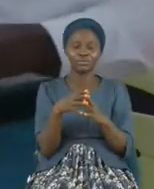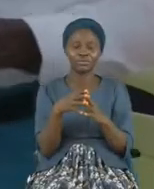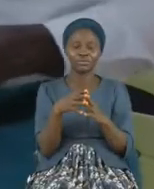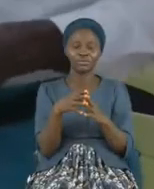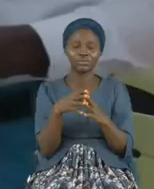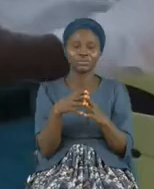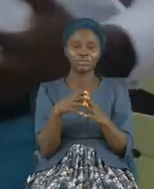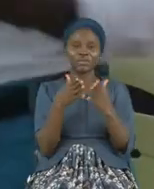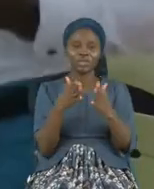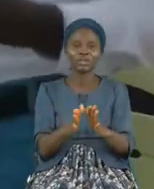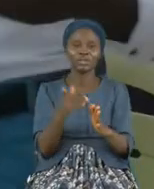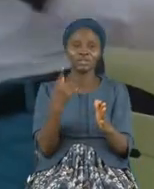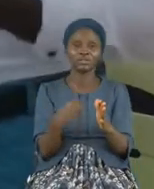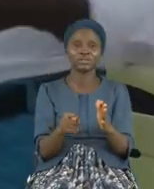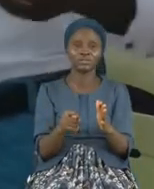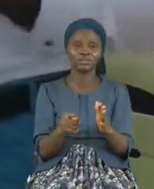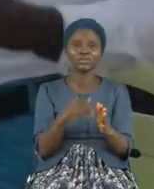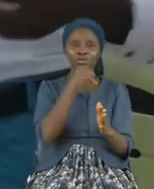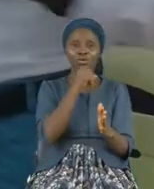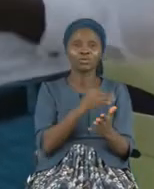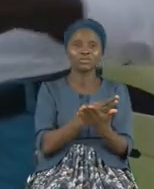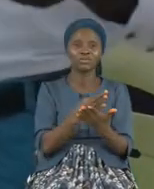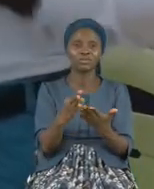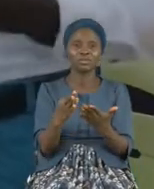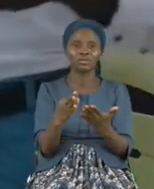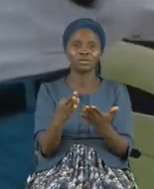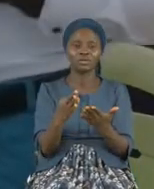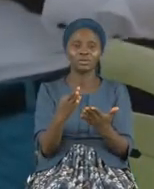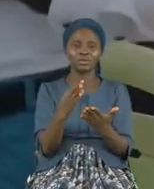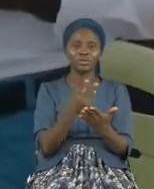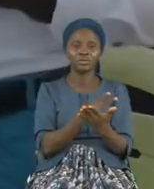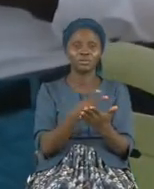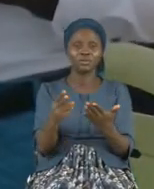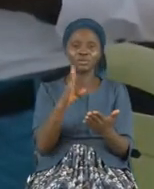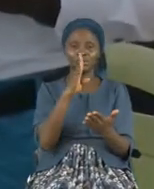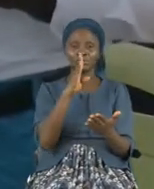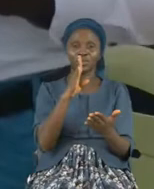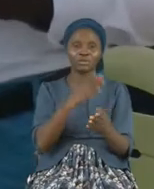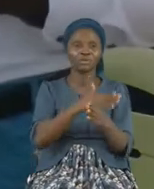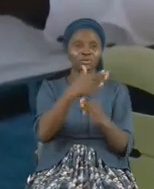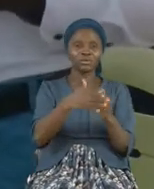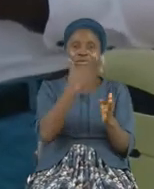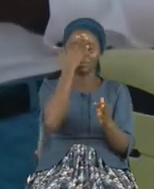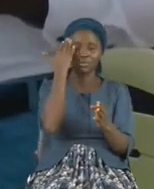Let the old failure be totally forgotten.